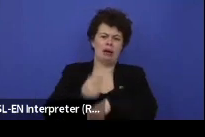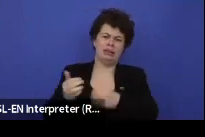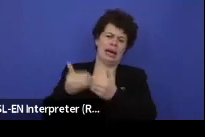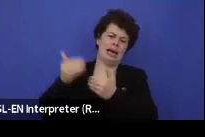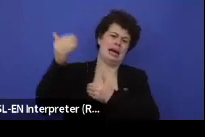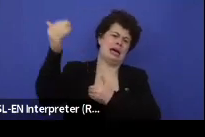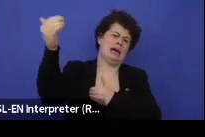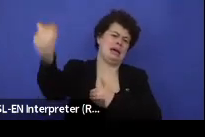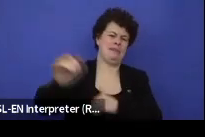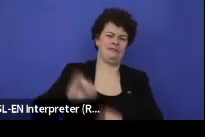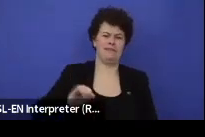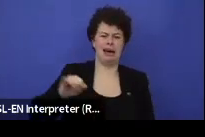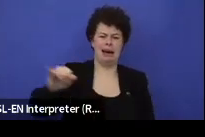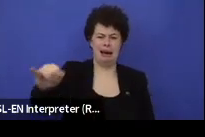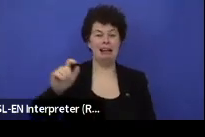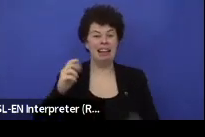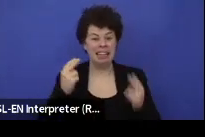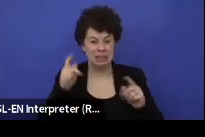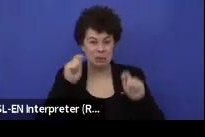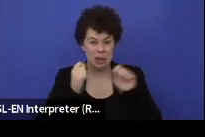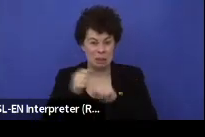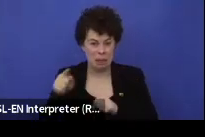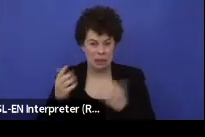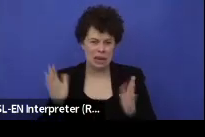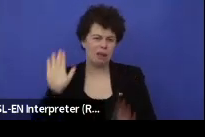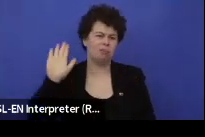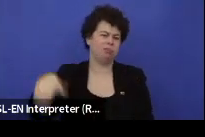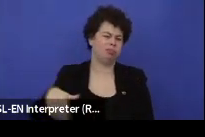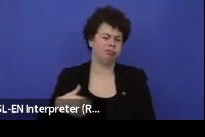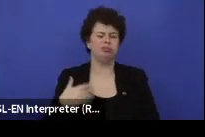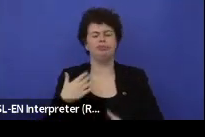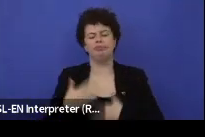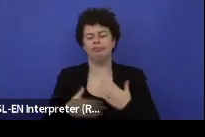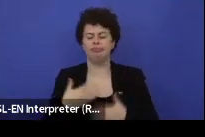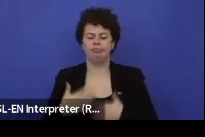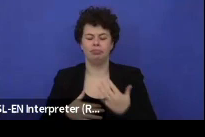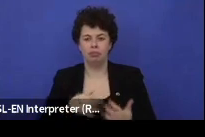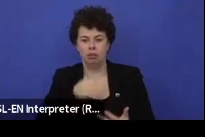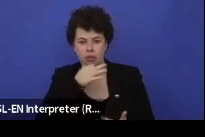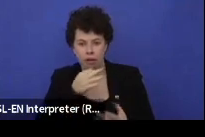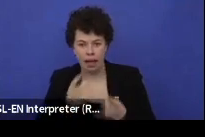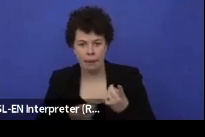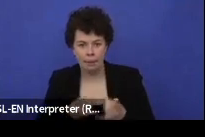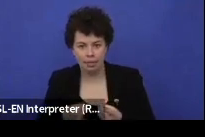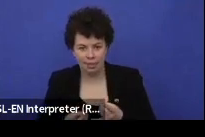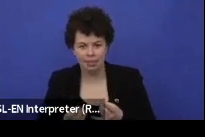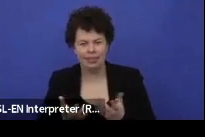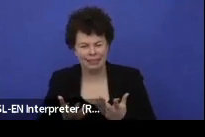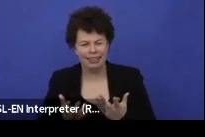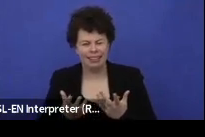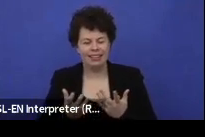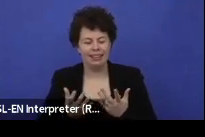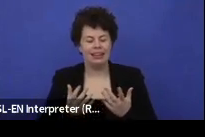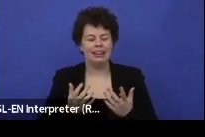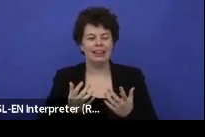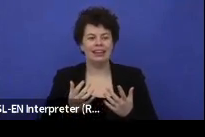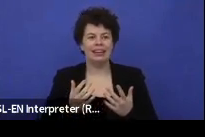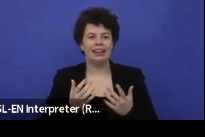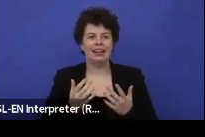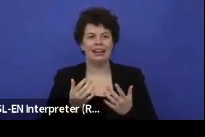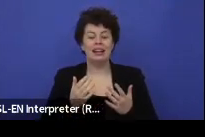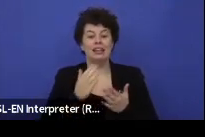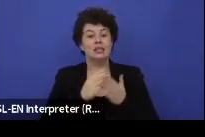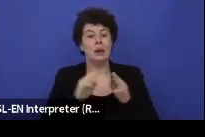way away that you don't think you need to think about it. But I think quite often as well, for people who it's imminent